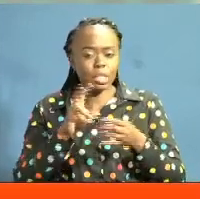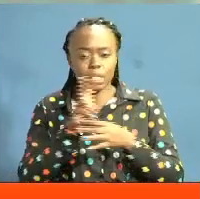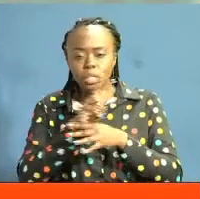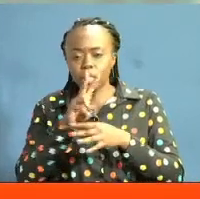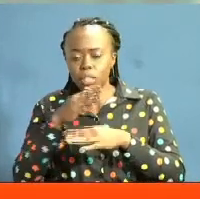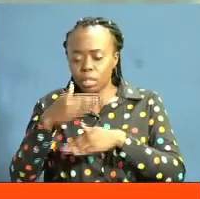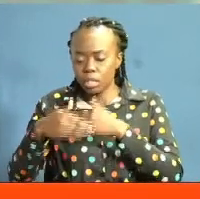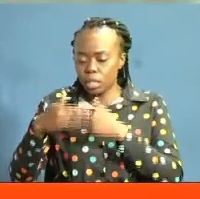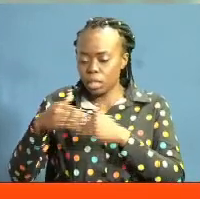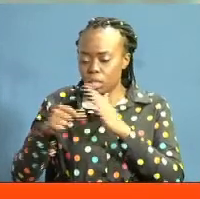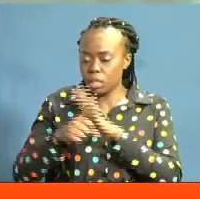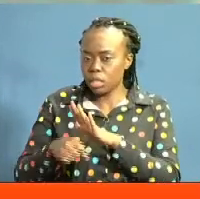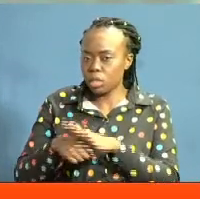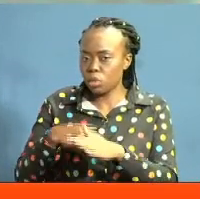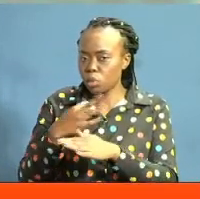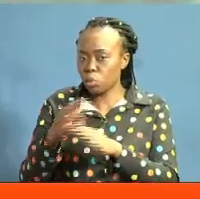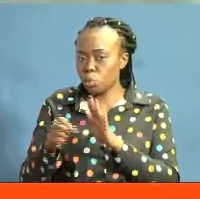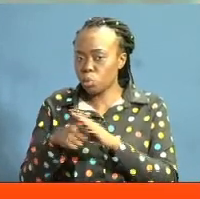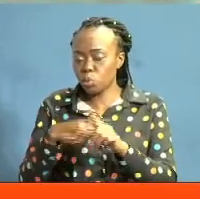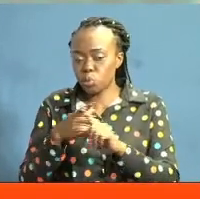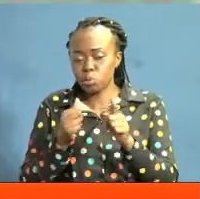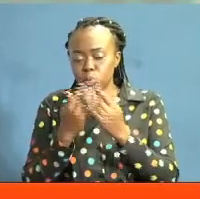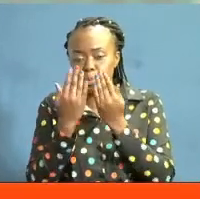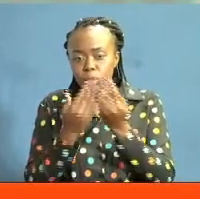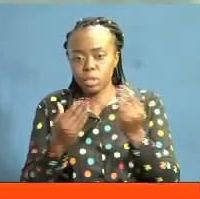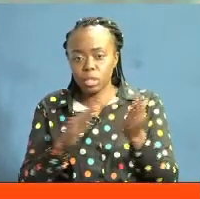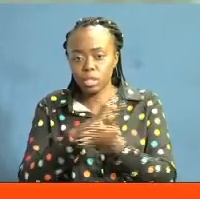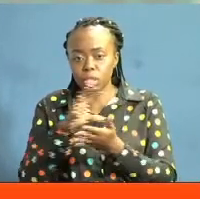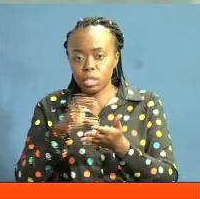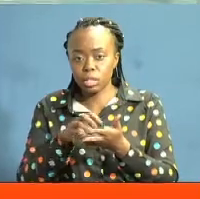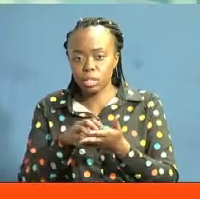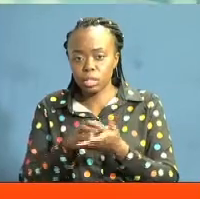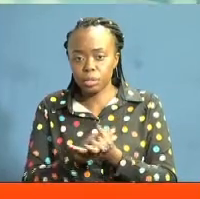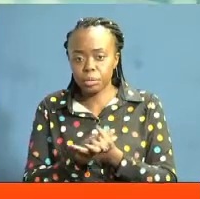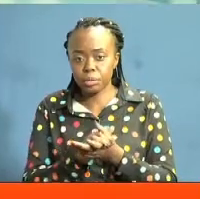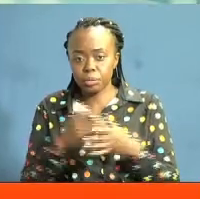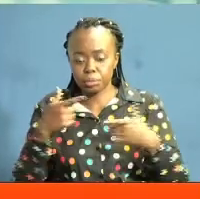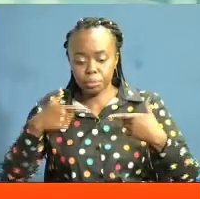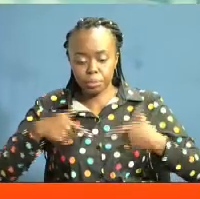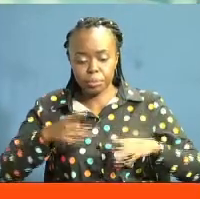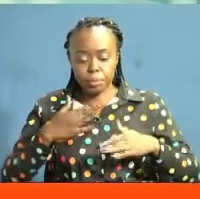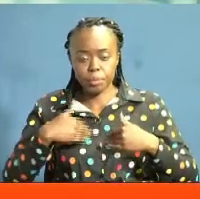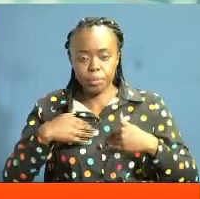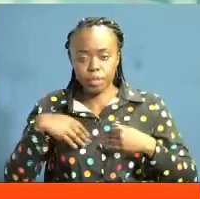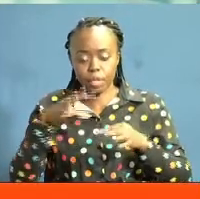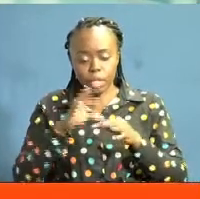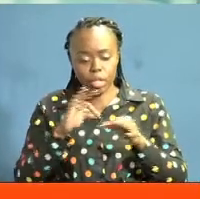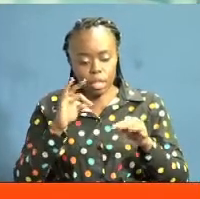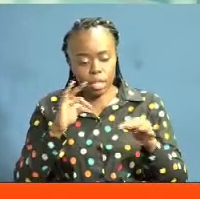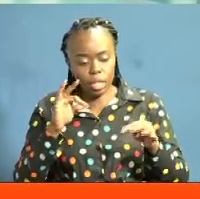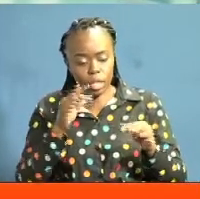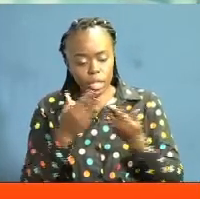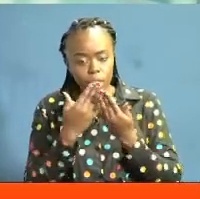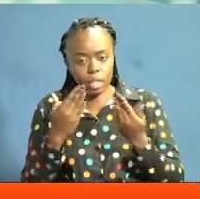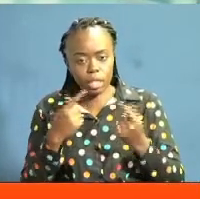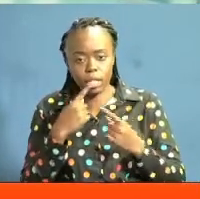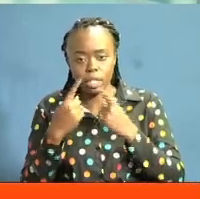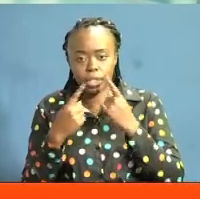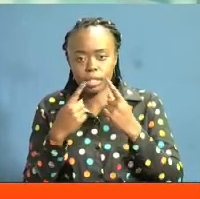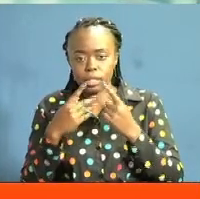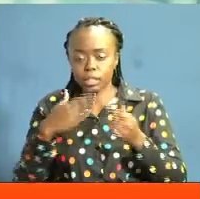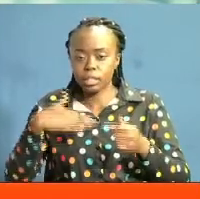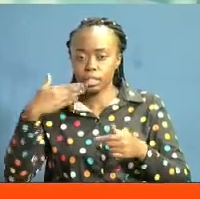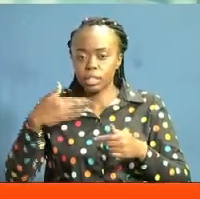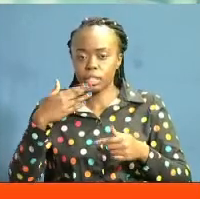side effect of rejection from a childhood stage? Let me bring some spiritual matter there. Mm-hmm. Irene, I